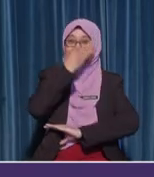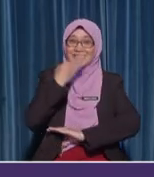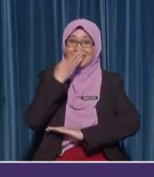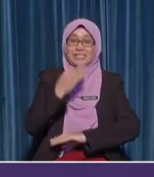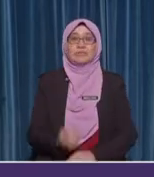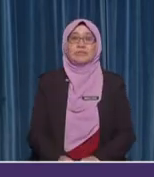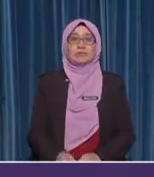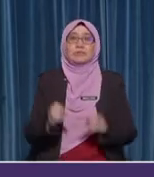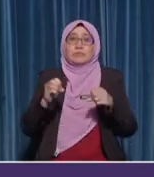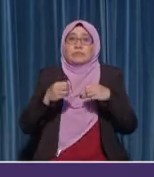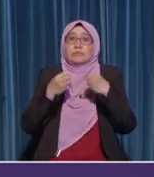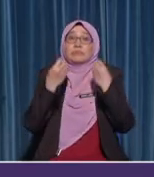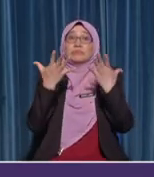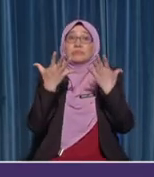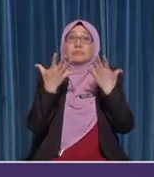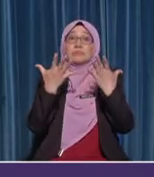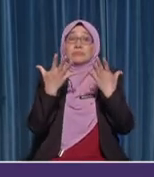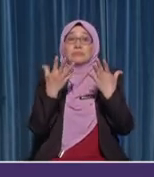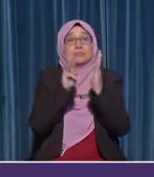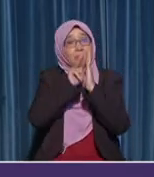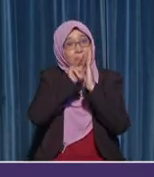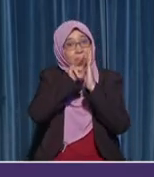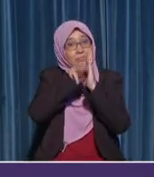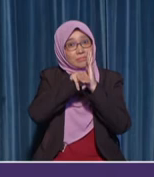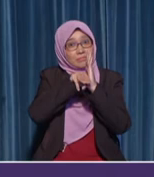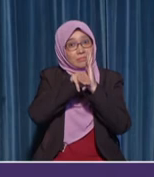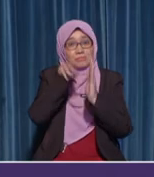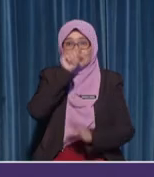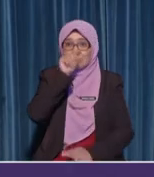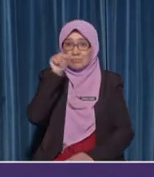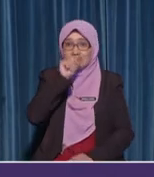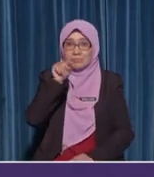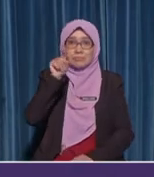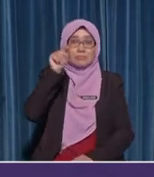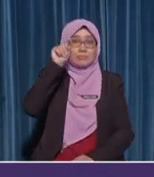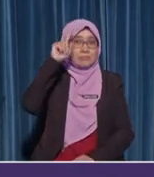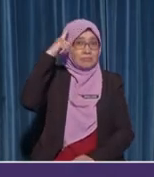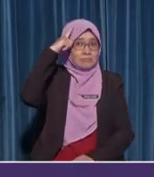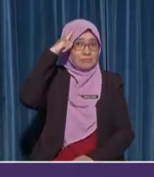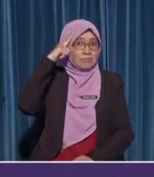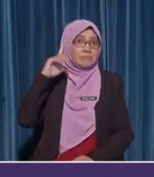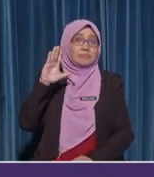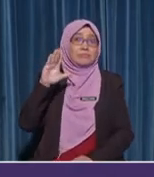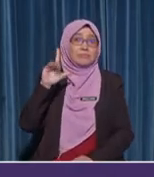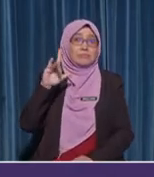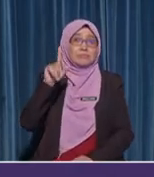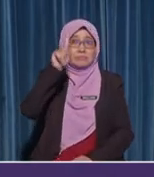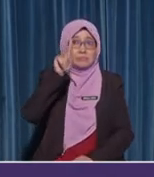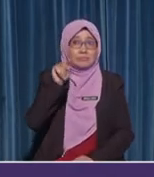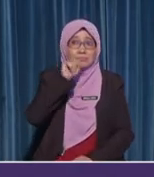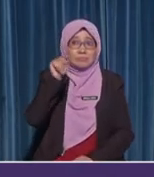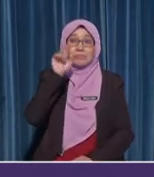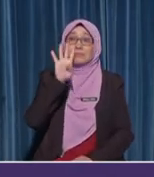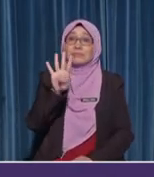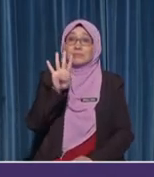How many minutes is this quarter? Can you count with me?